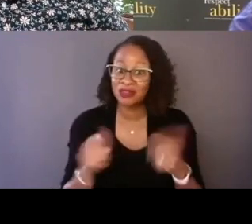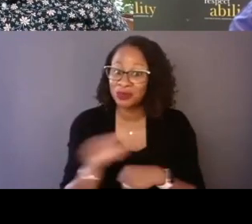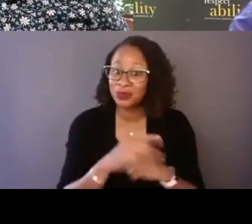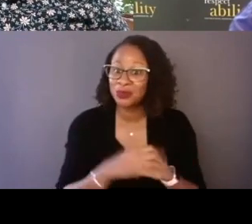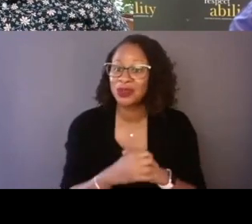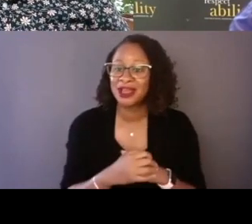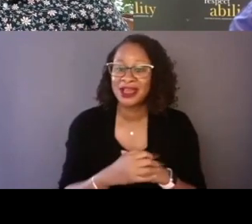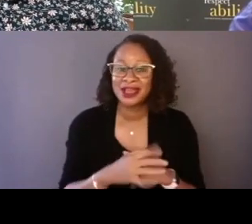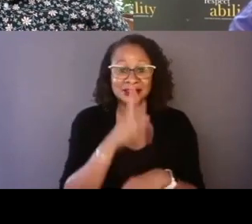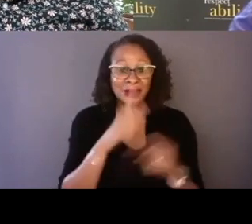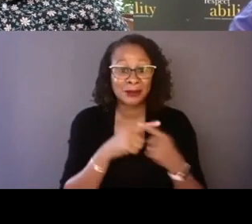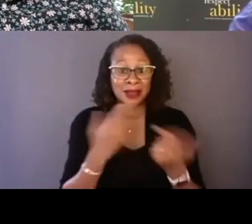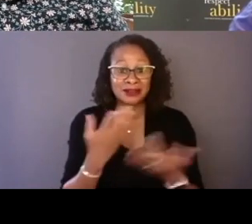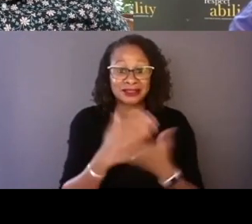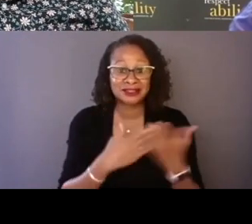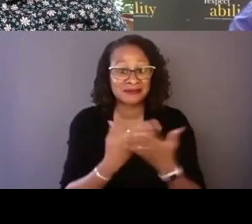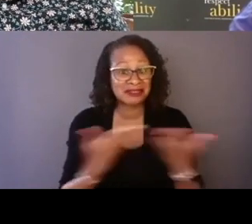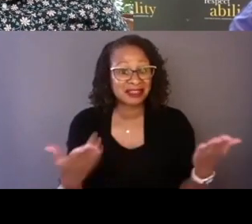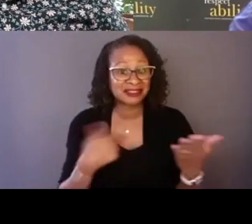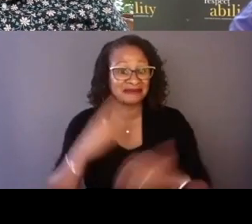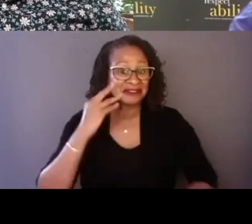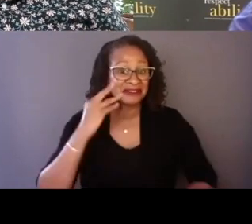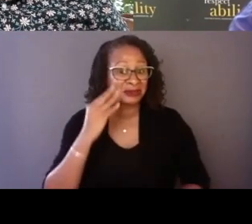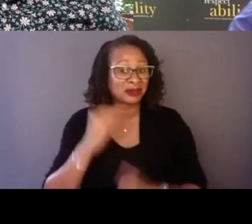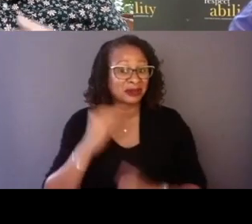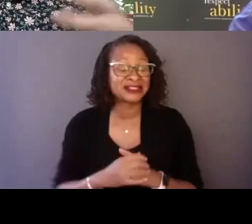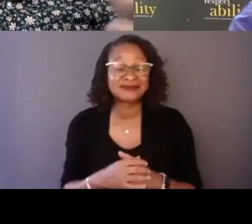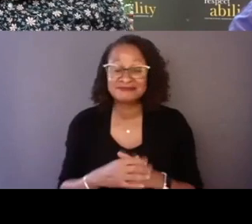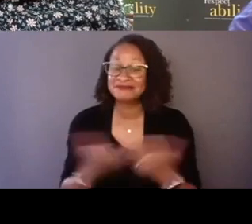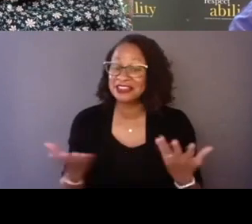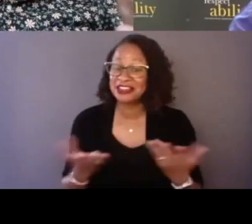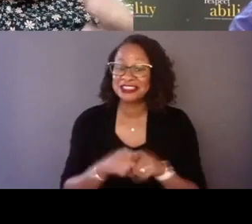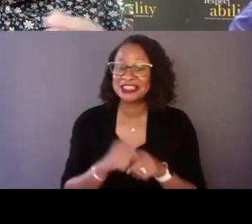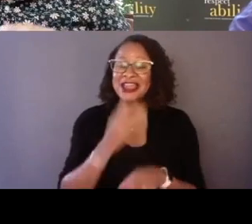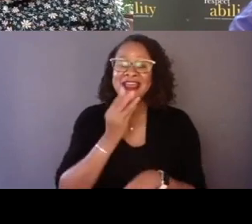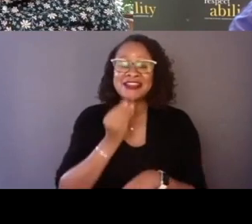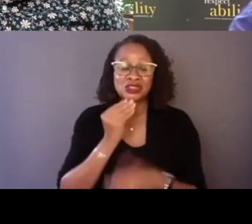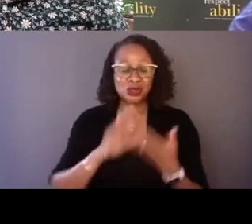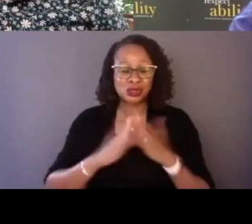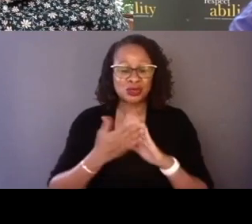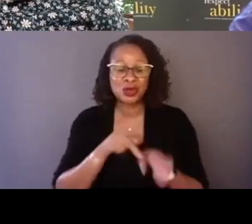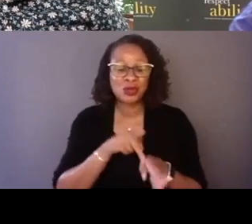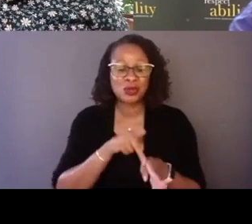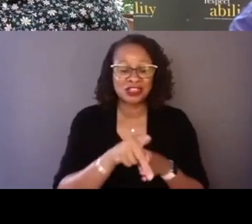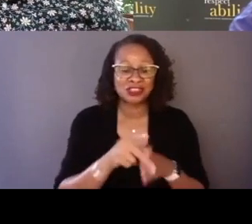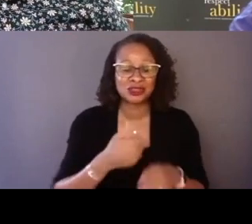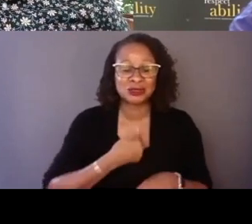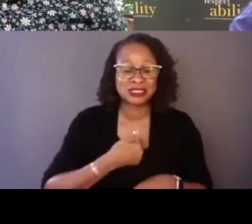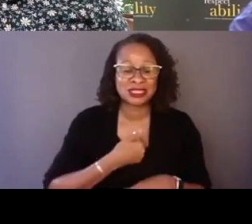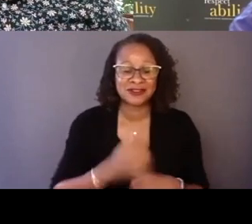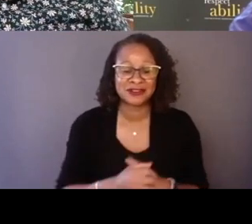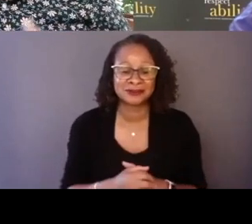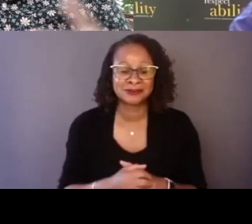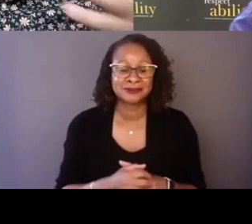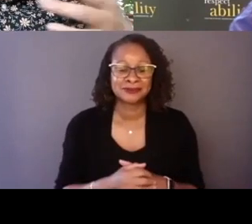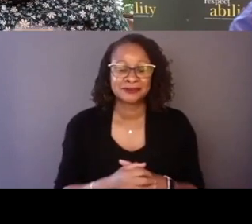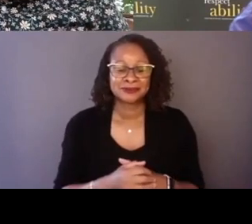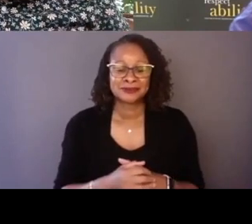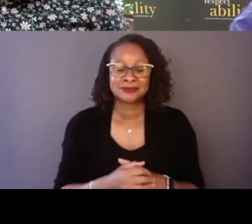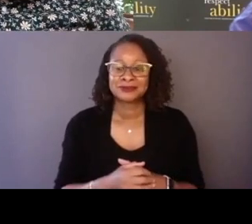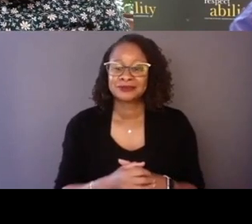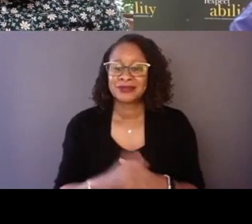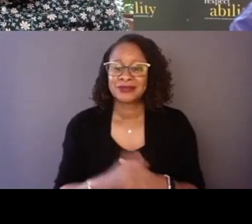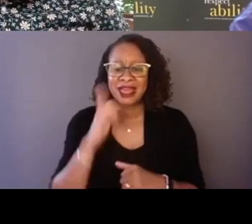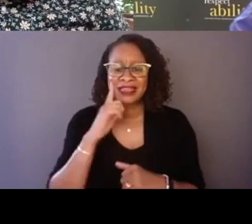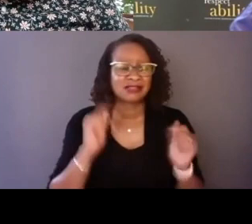And just talk about some things that I've experienced here as a Jewish communal professional, I'll call myself. I think I'm